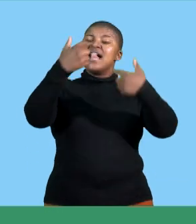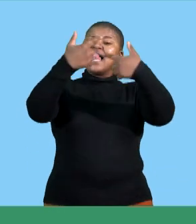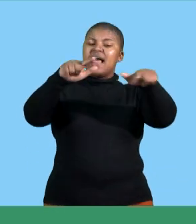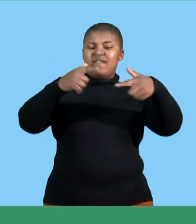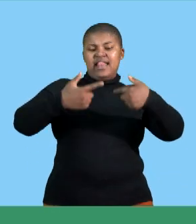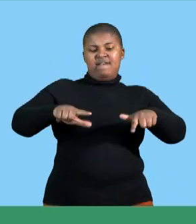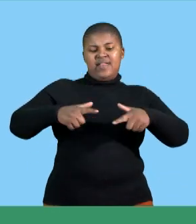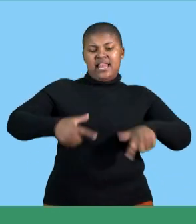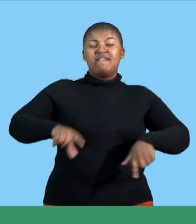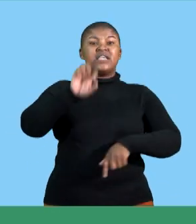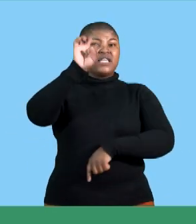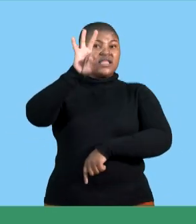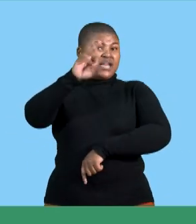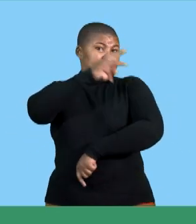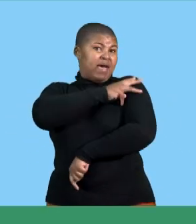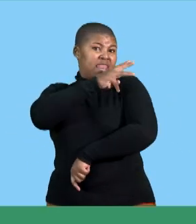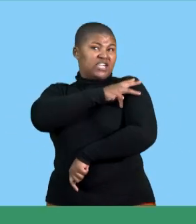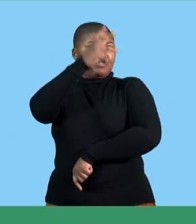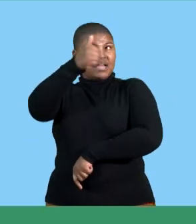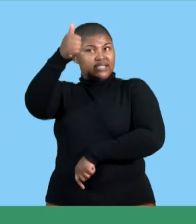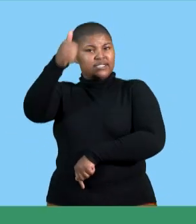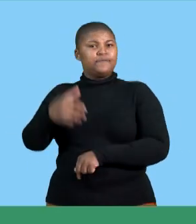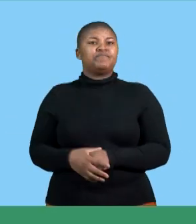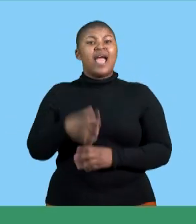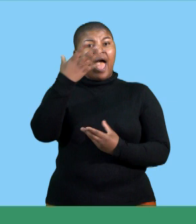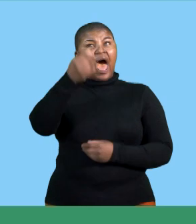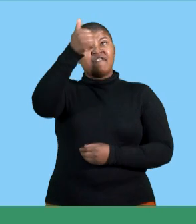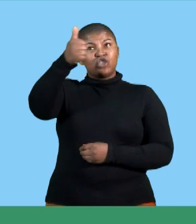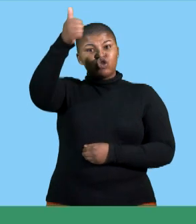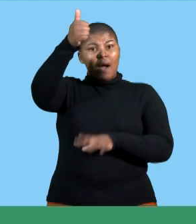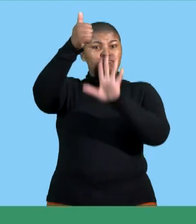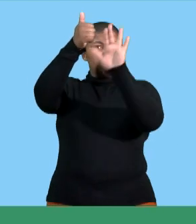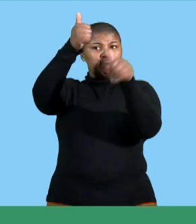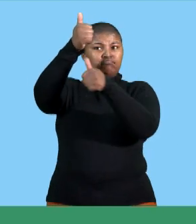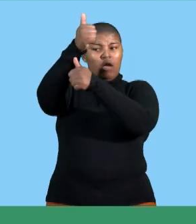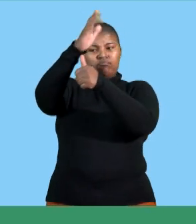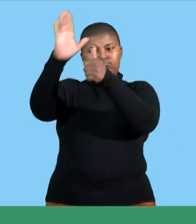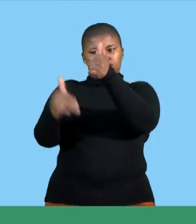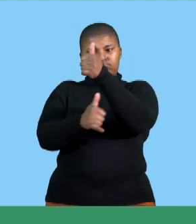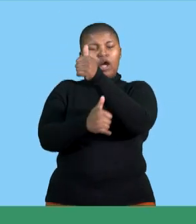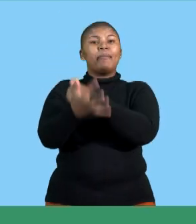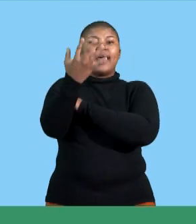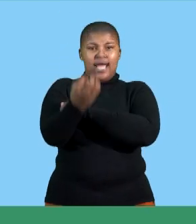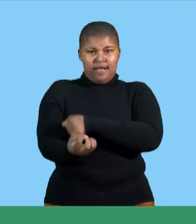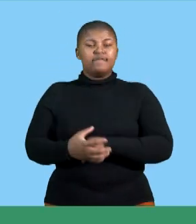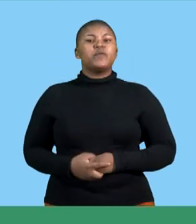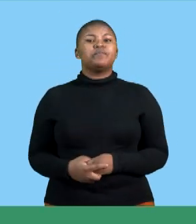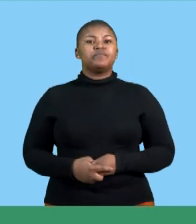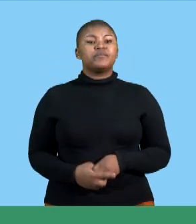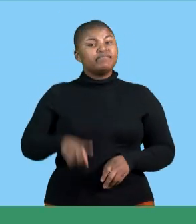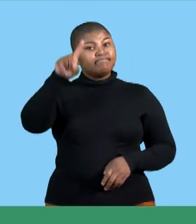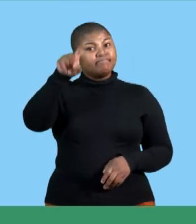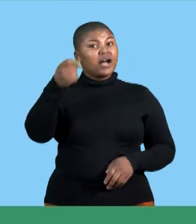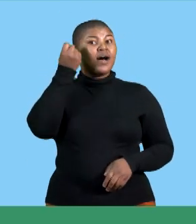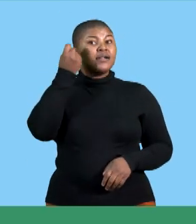level management, we have the middle management level, we have lower management level. And one thing that you also need to